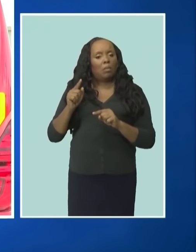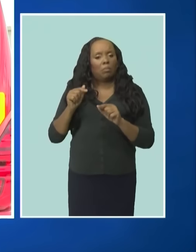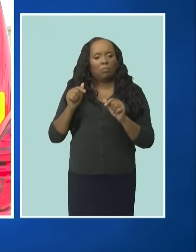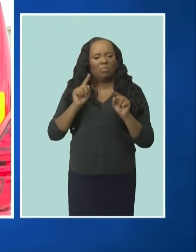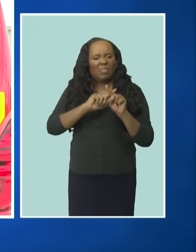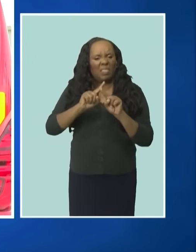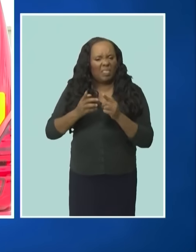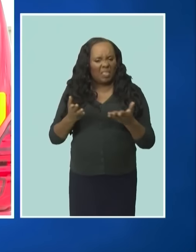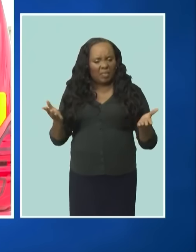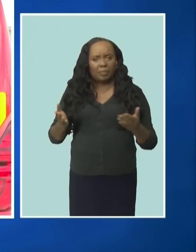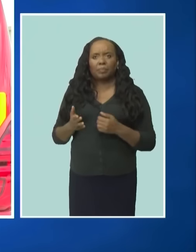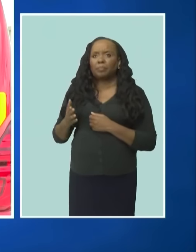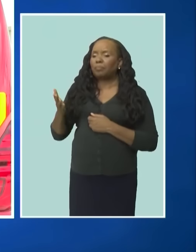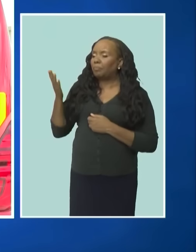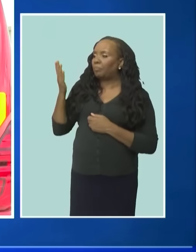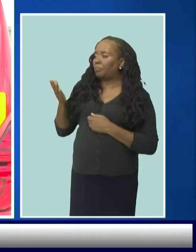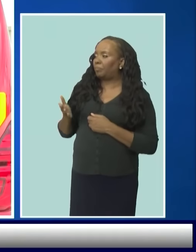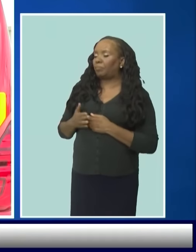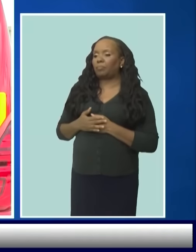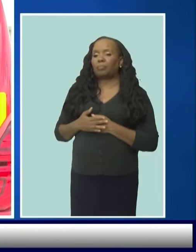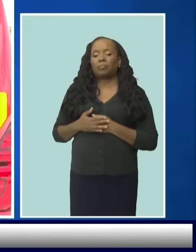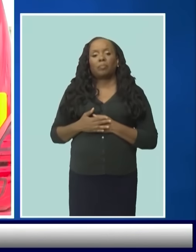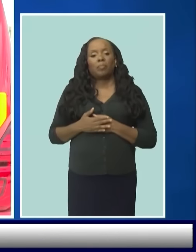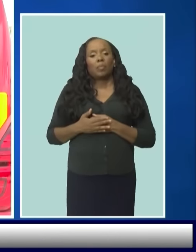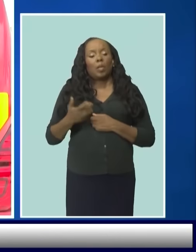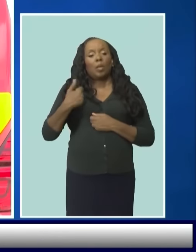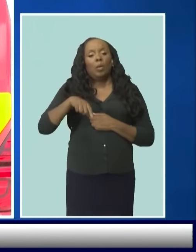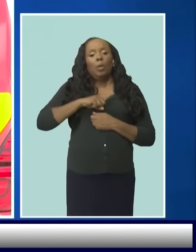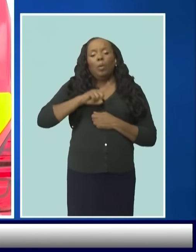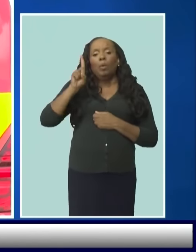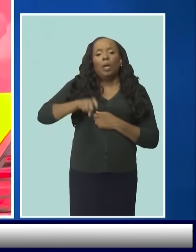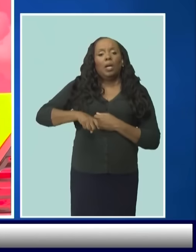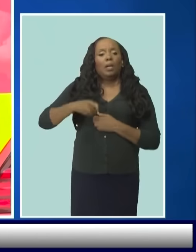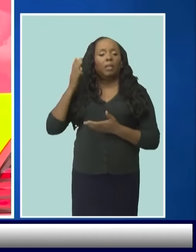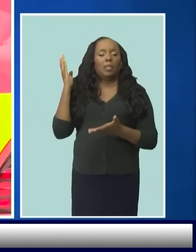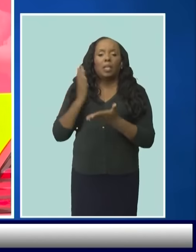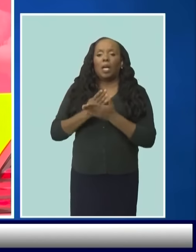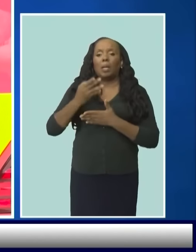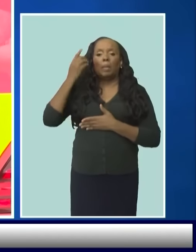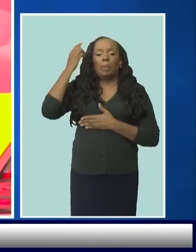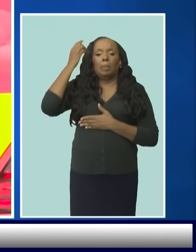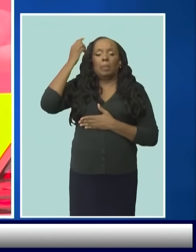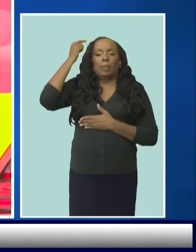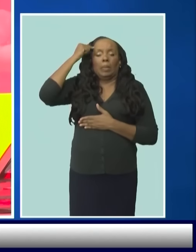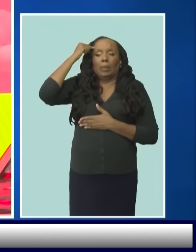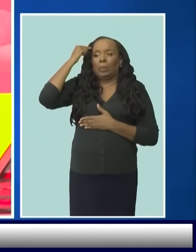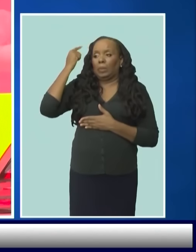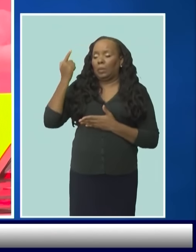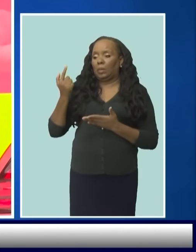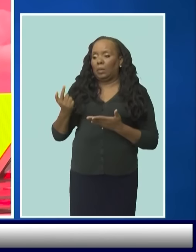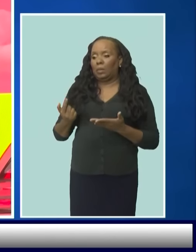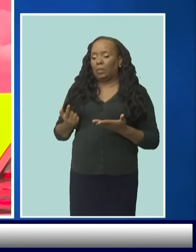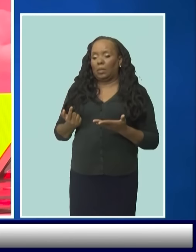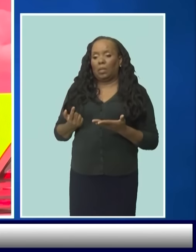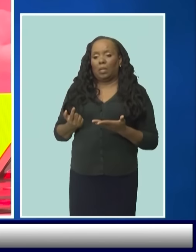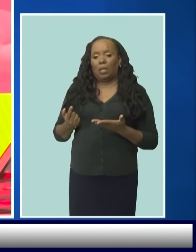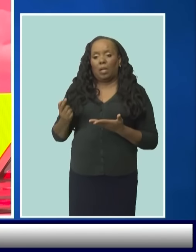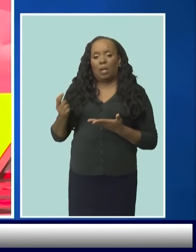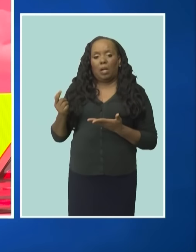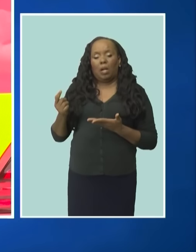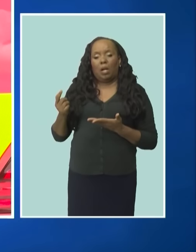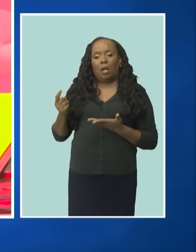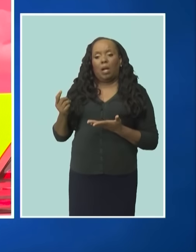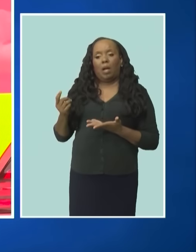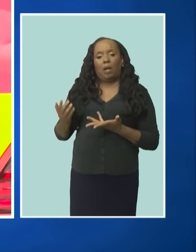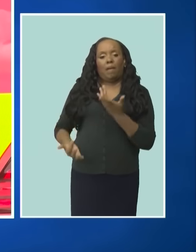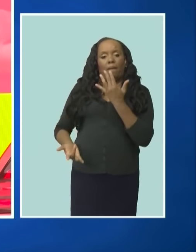thinking of the government of Barbados in terms of silos. It is not that drainage has a role to play